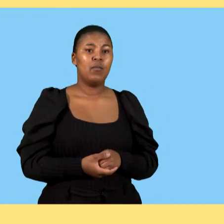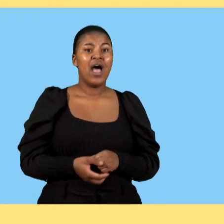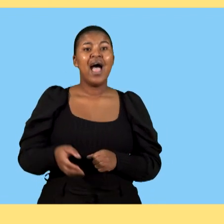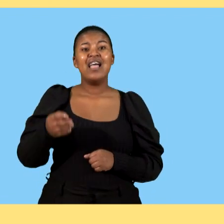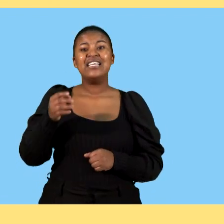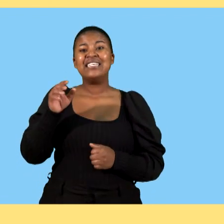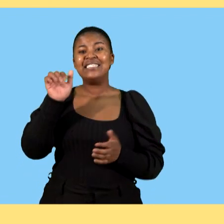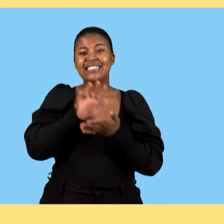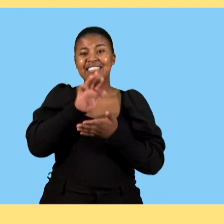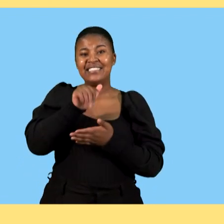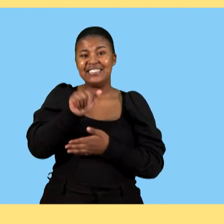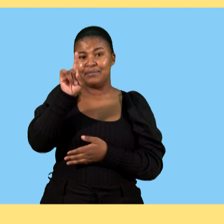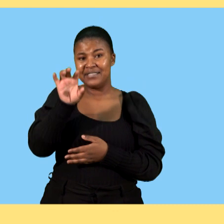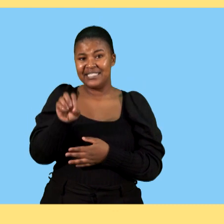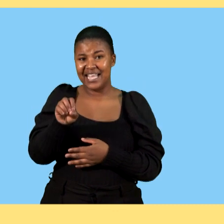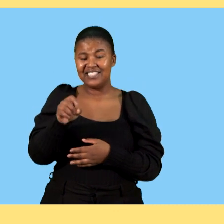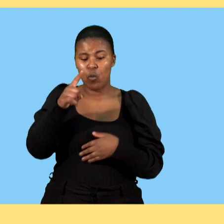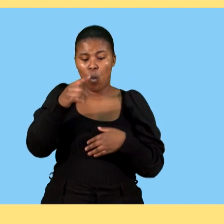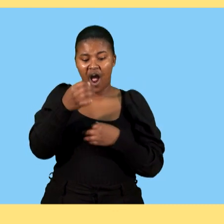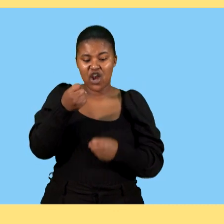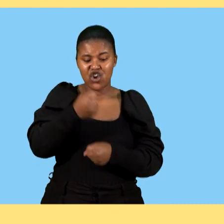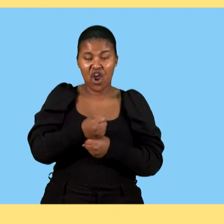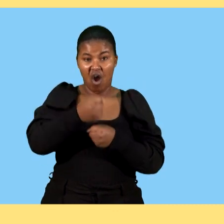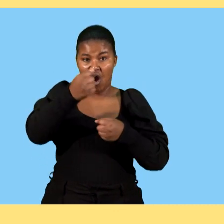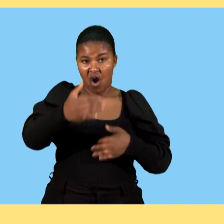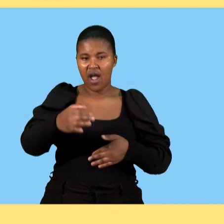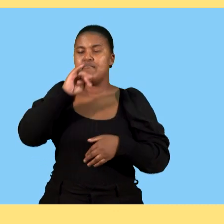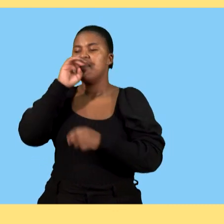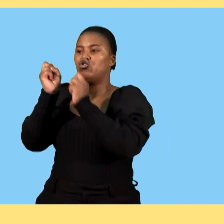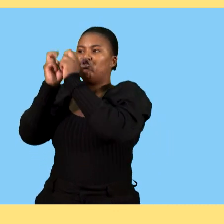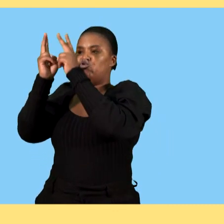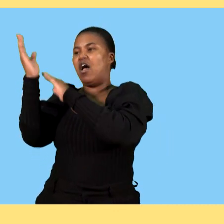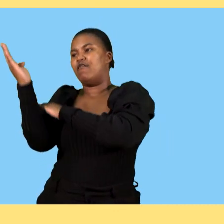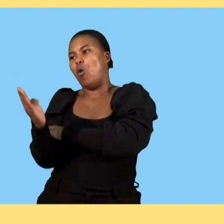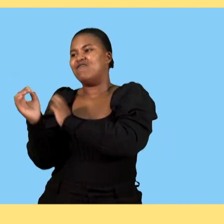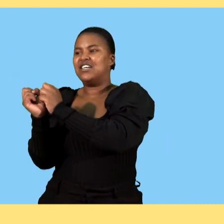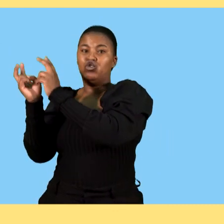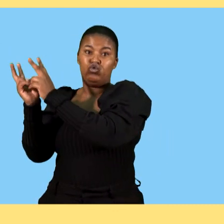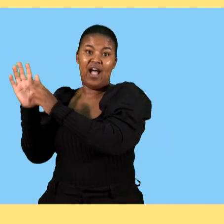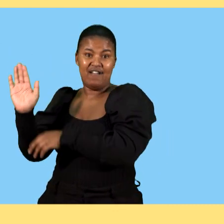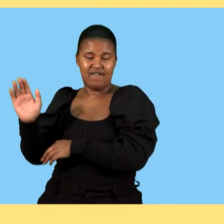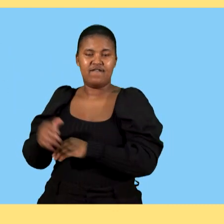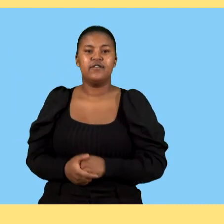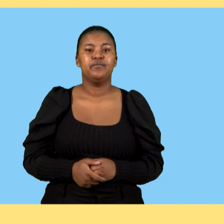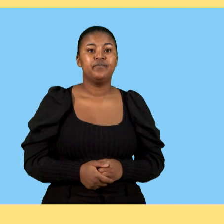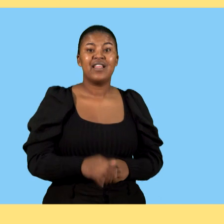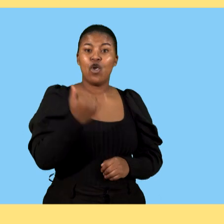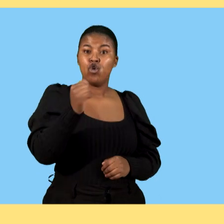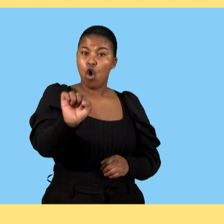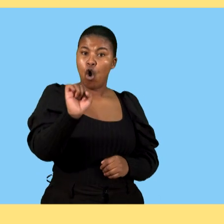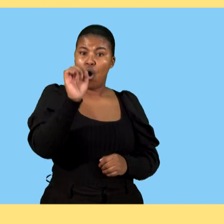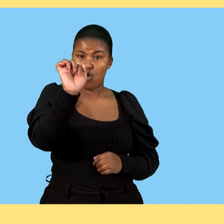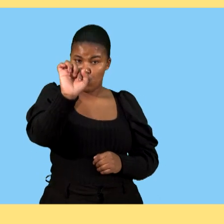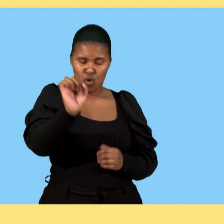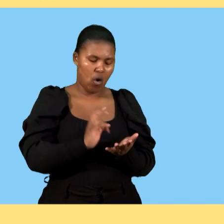1 year, that is 12 months, multiplied by 12 over 12. If you punch this in your